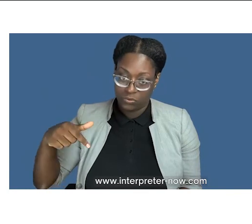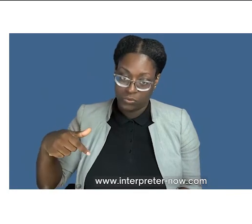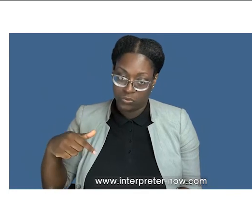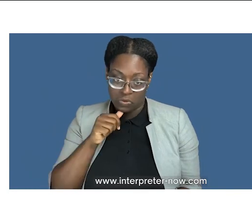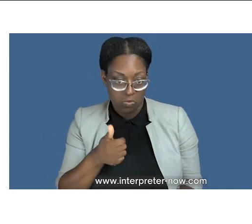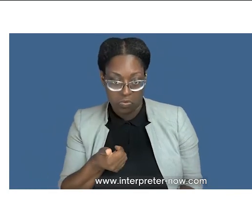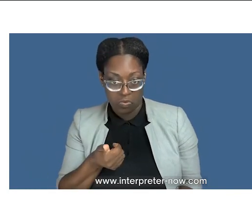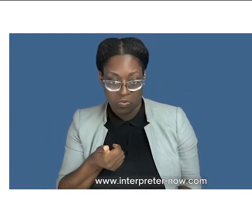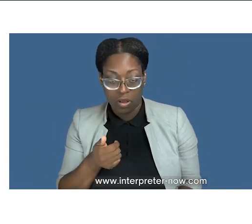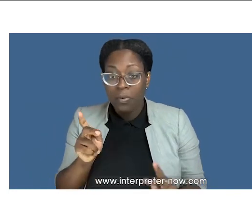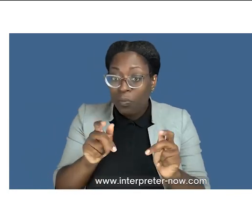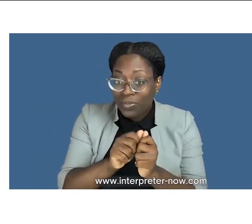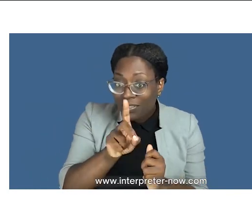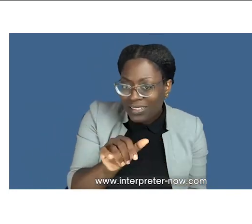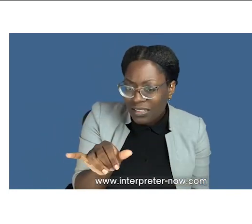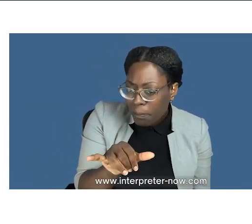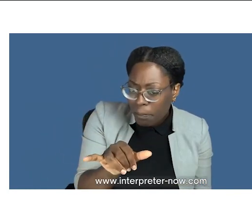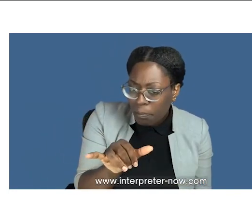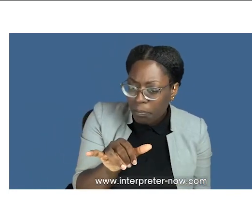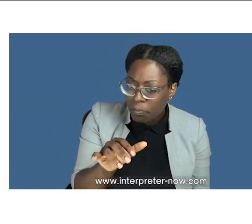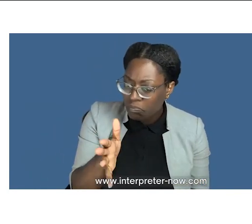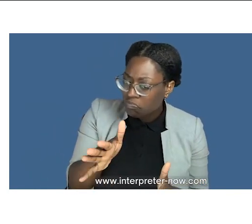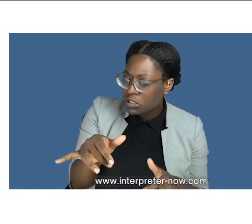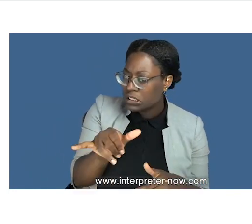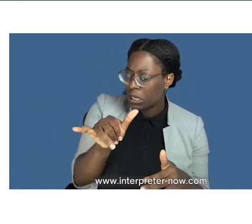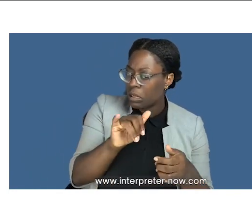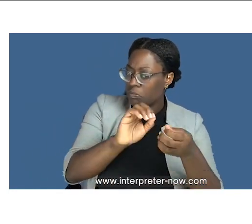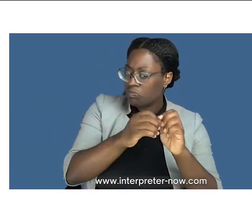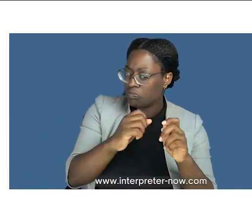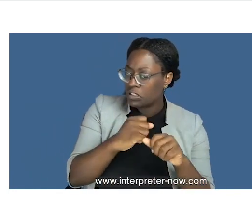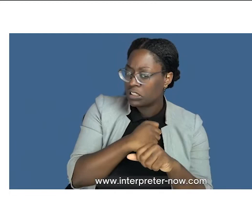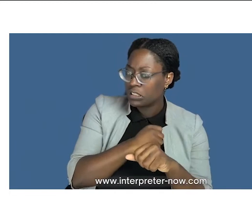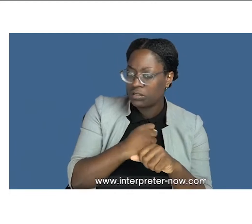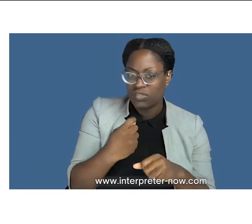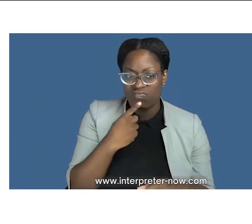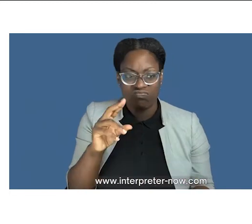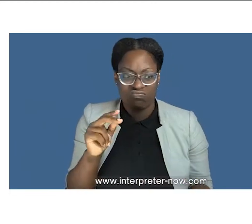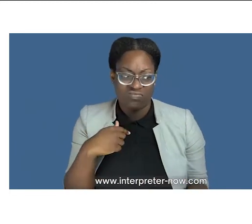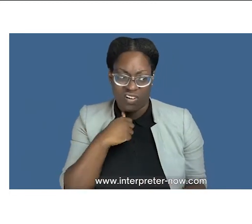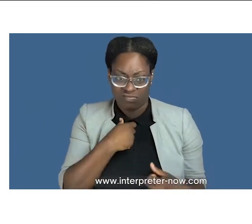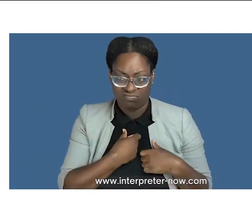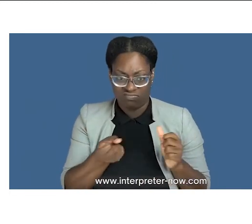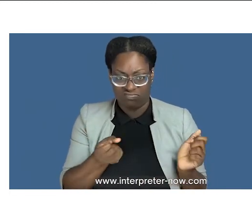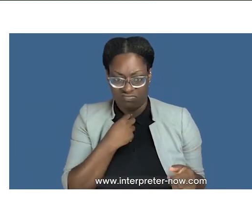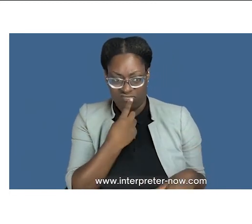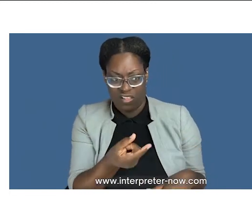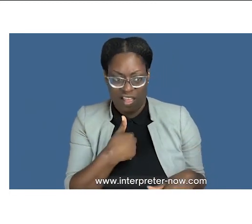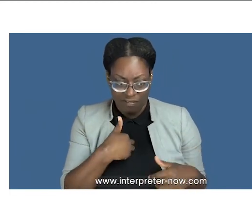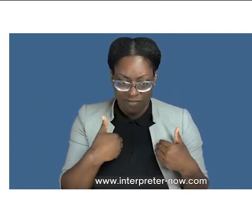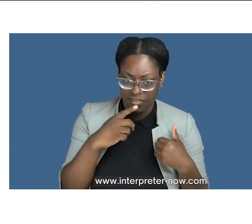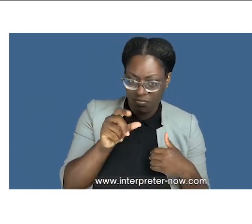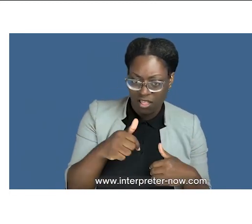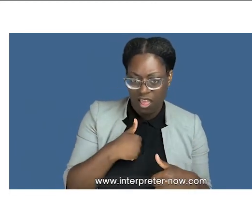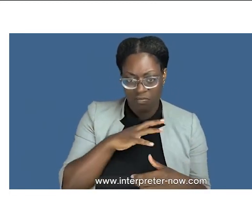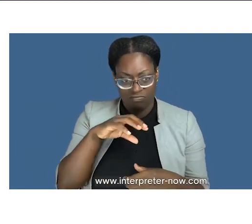their identity publicly. Similar stats for people with disabilities. So a good portion of people are